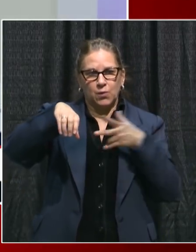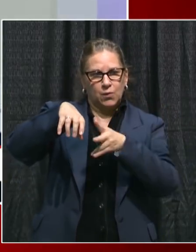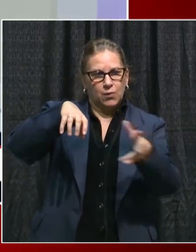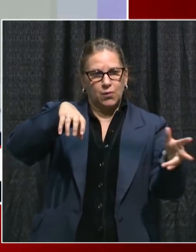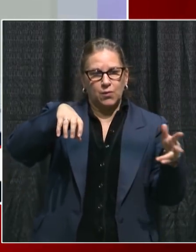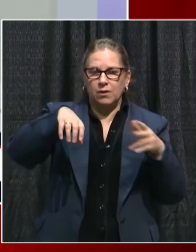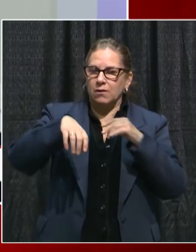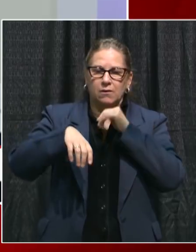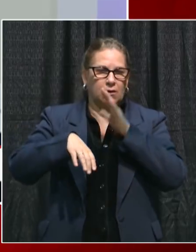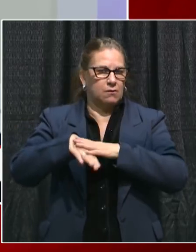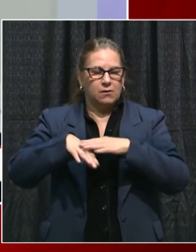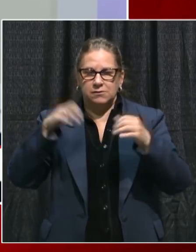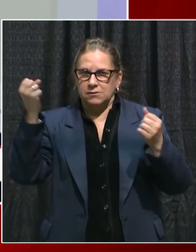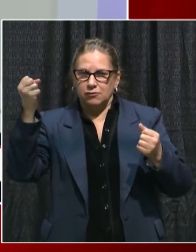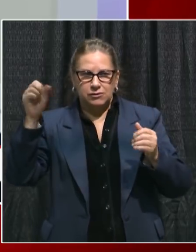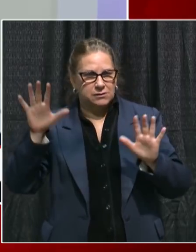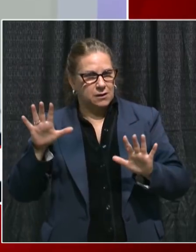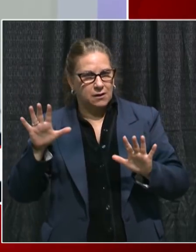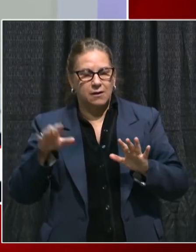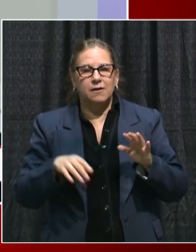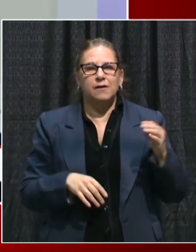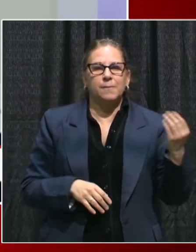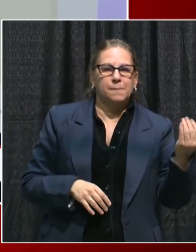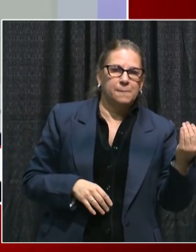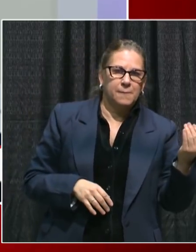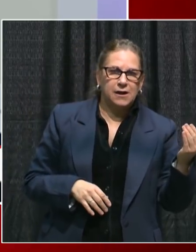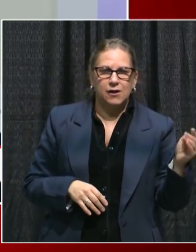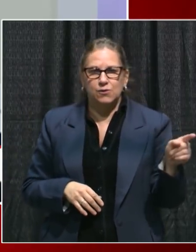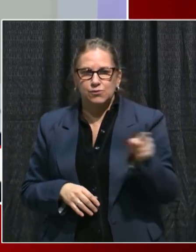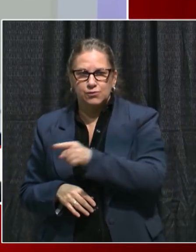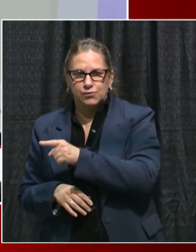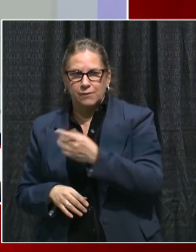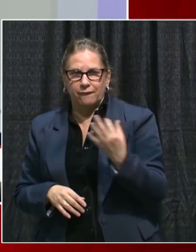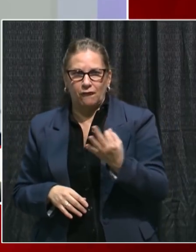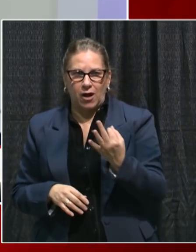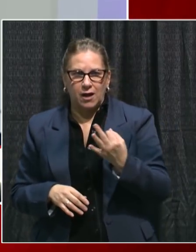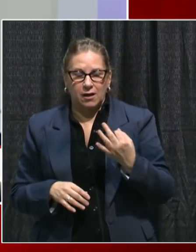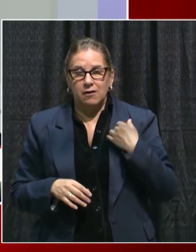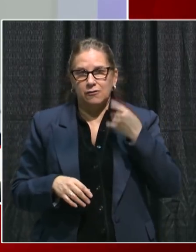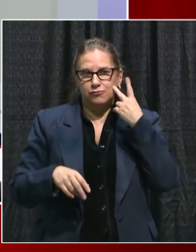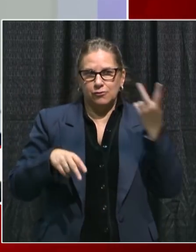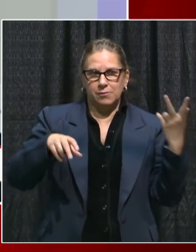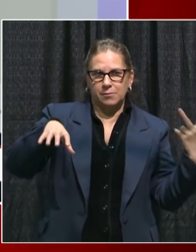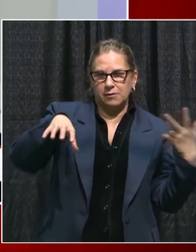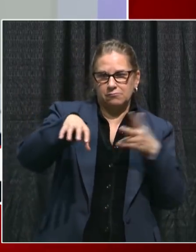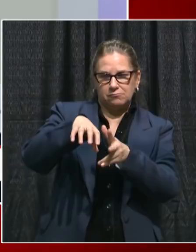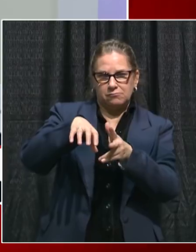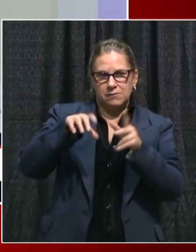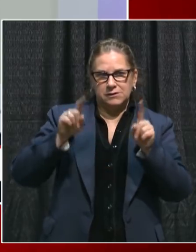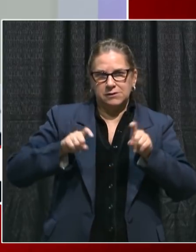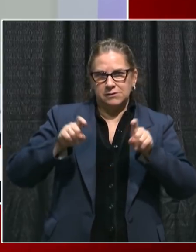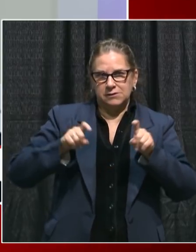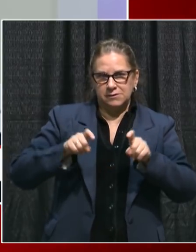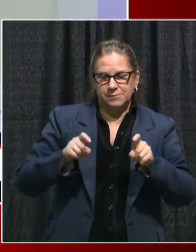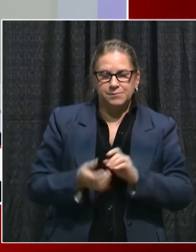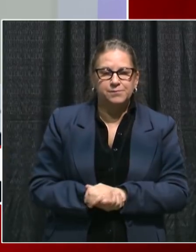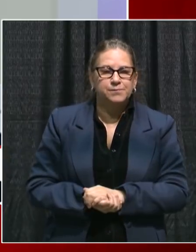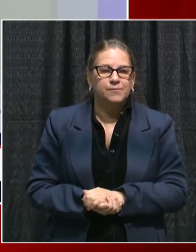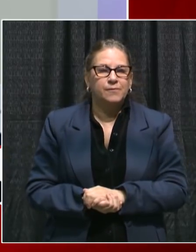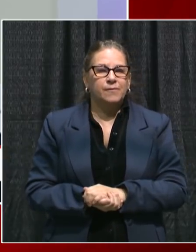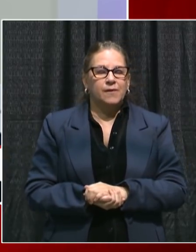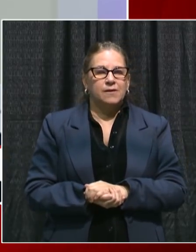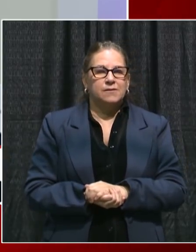through Friday. So that's what you will see. You'll see an ebb and flow. Those results also include if we've sent out the mobile testing